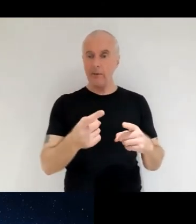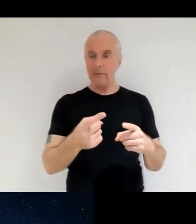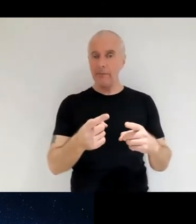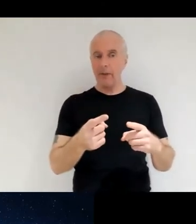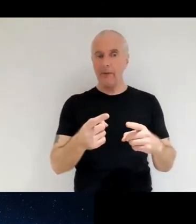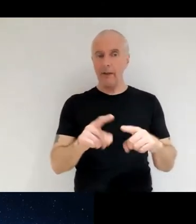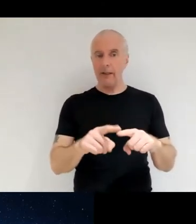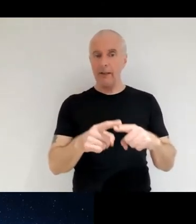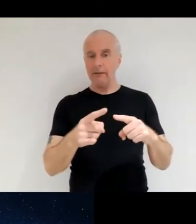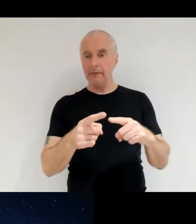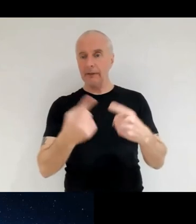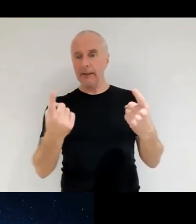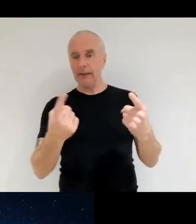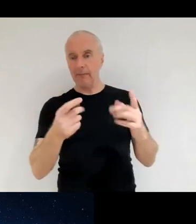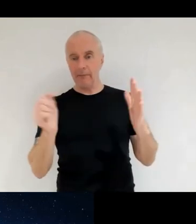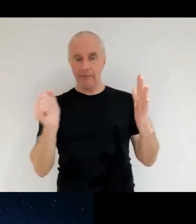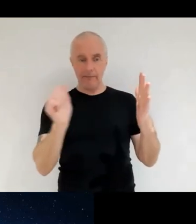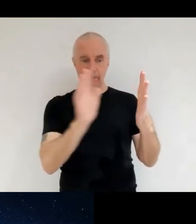Hello.